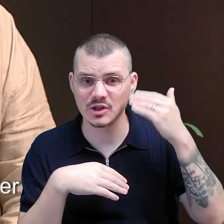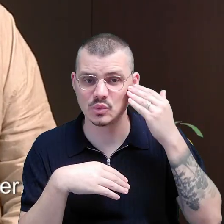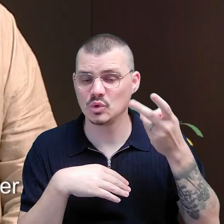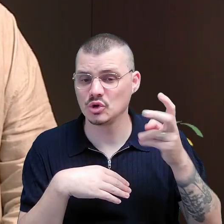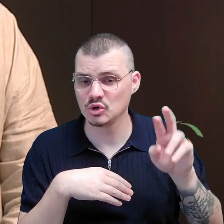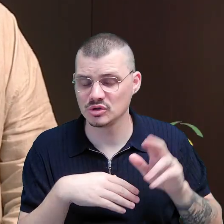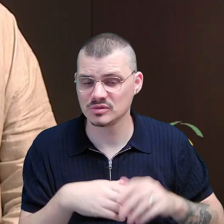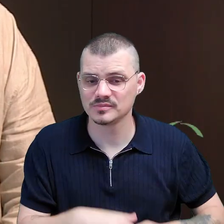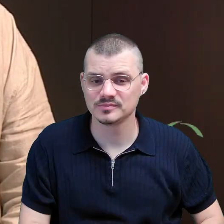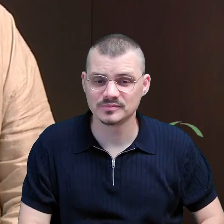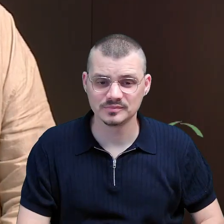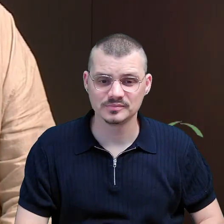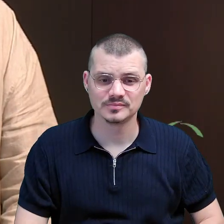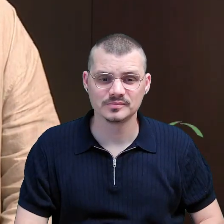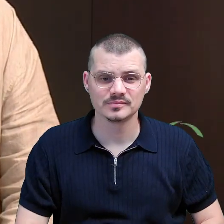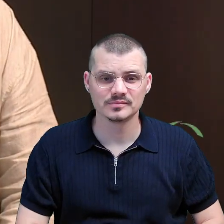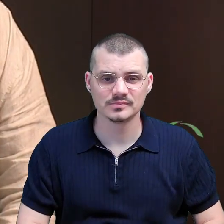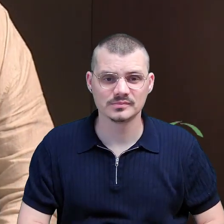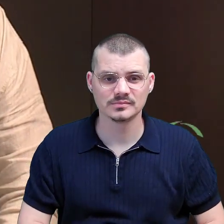that I knew her.